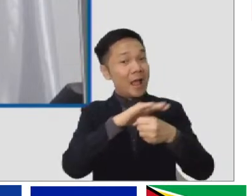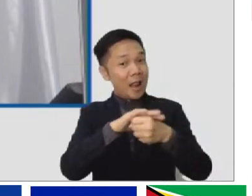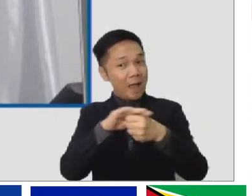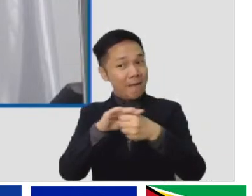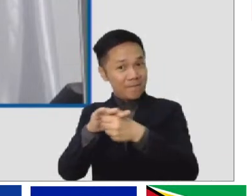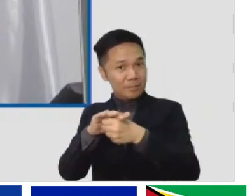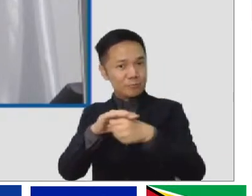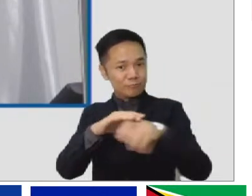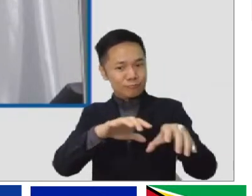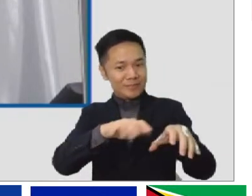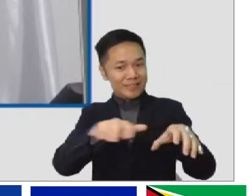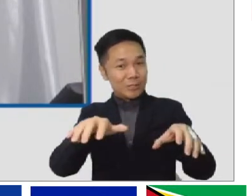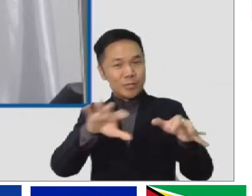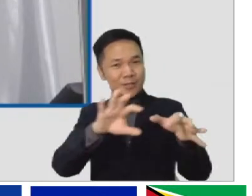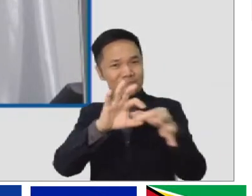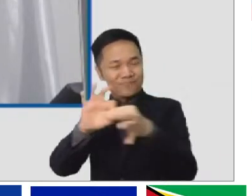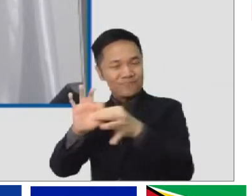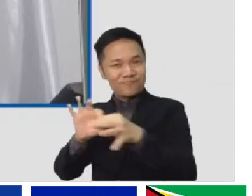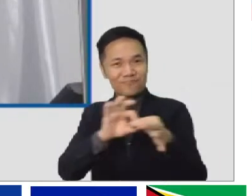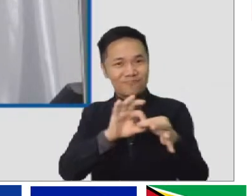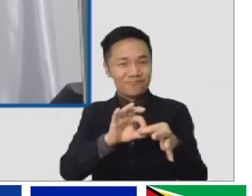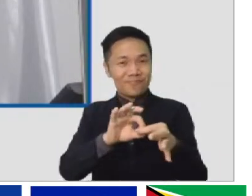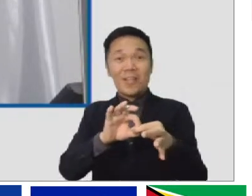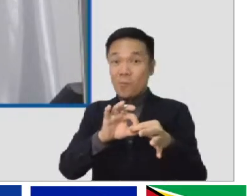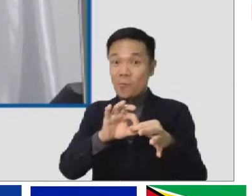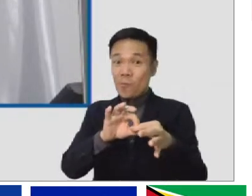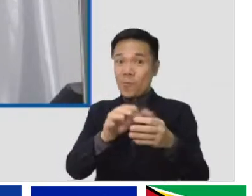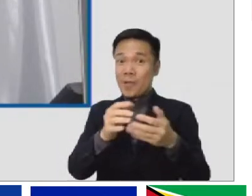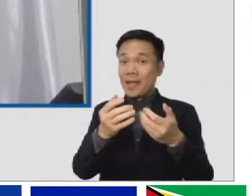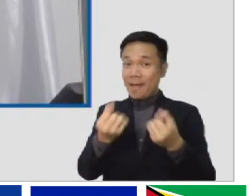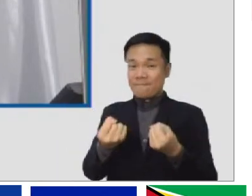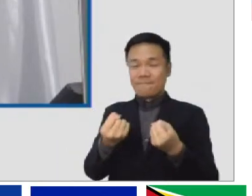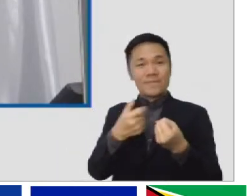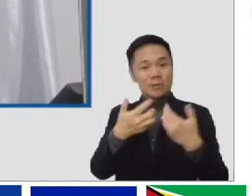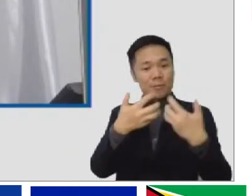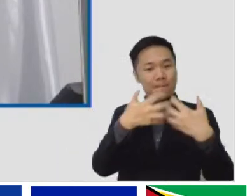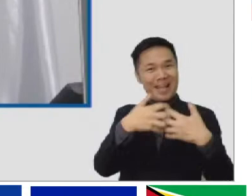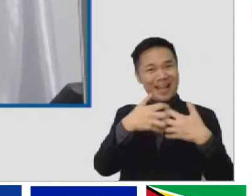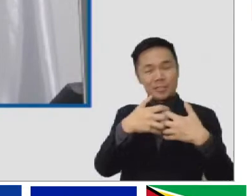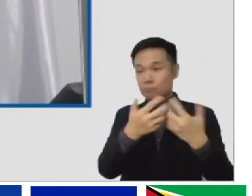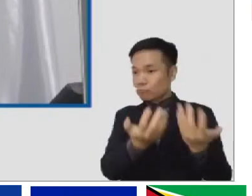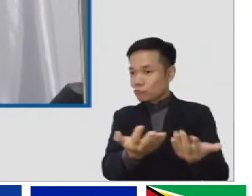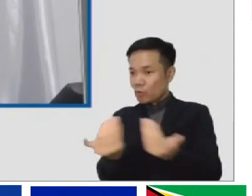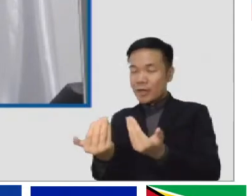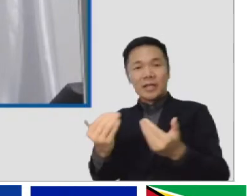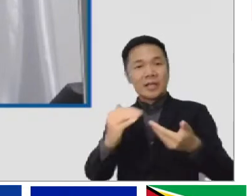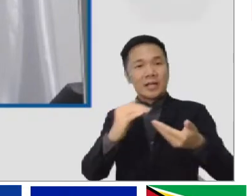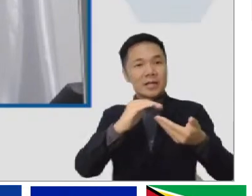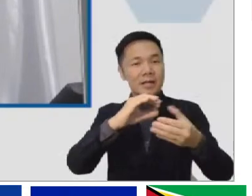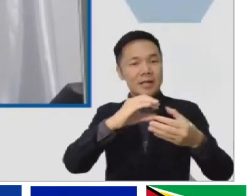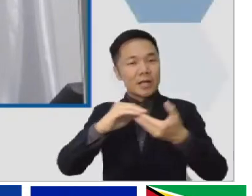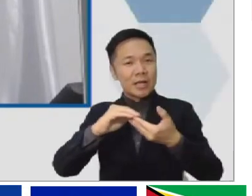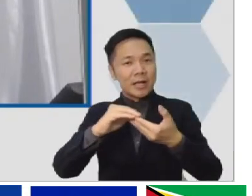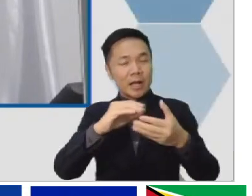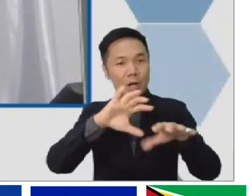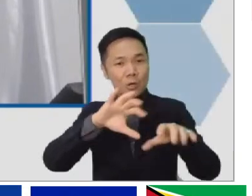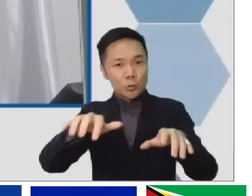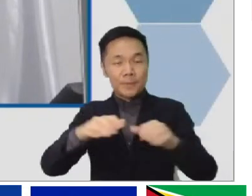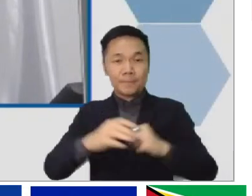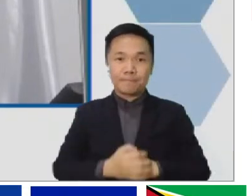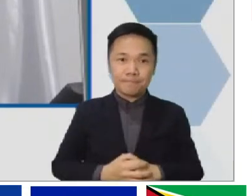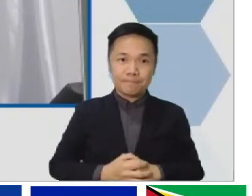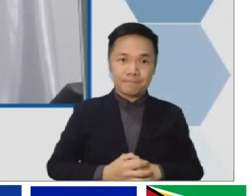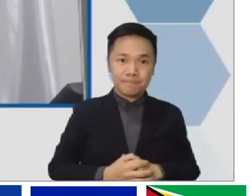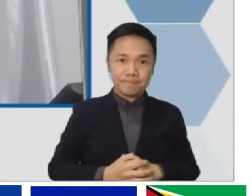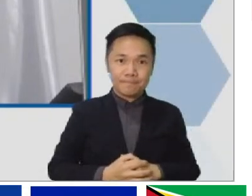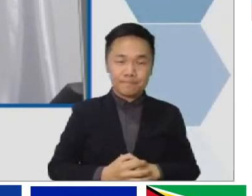these mechanisms that are in place. During the different emergencies that we had in our region